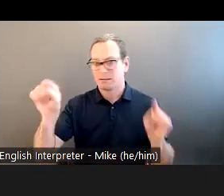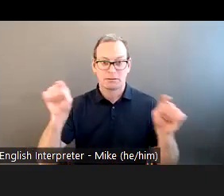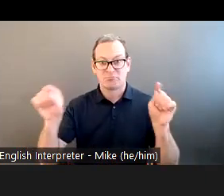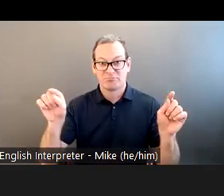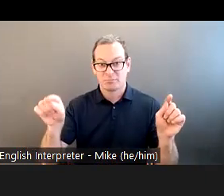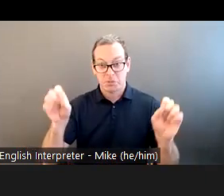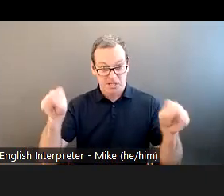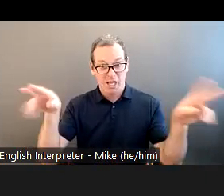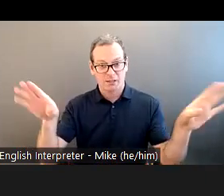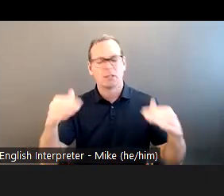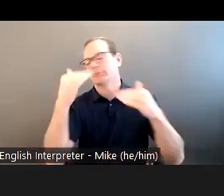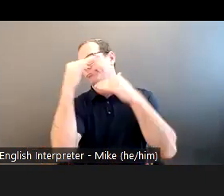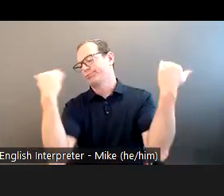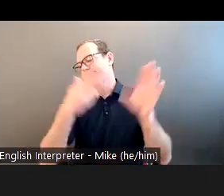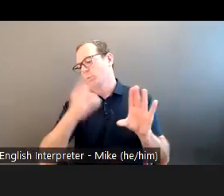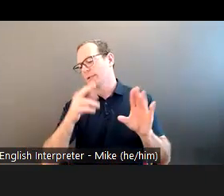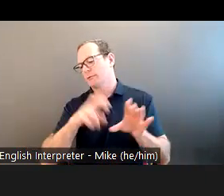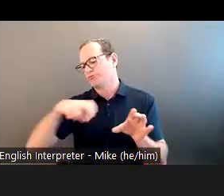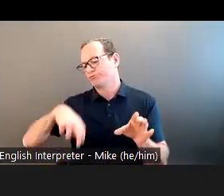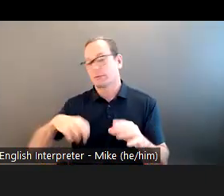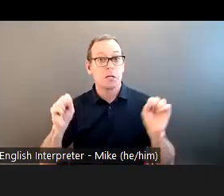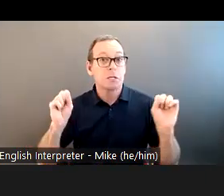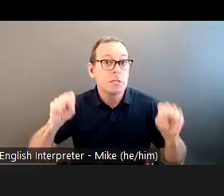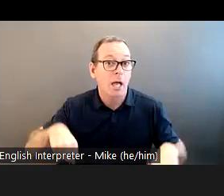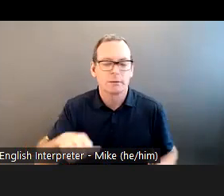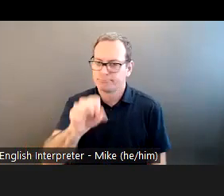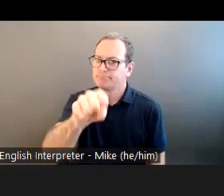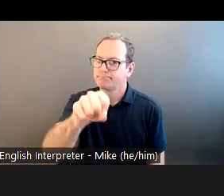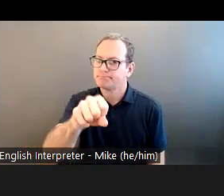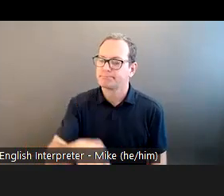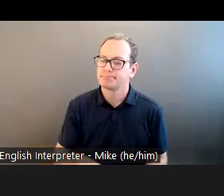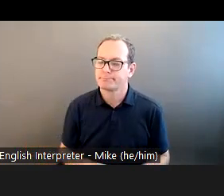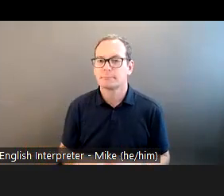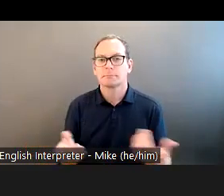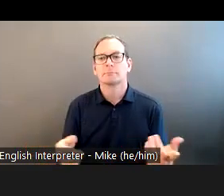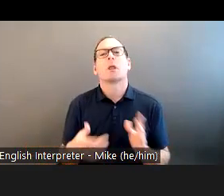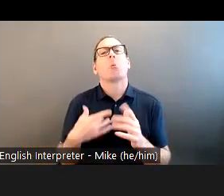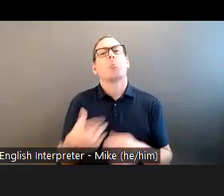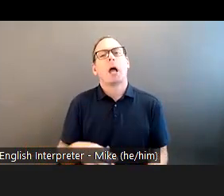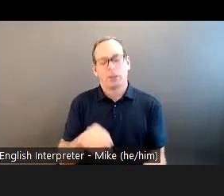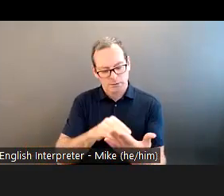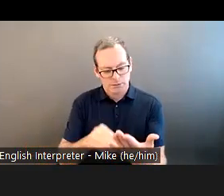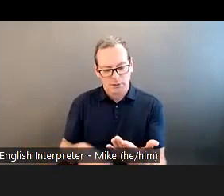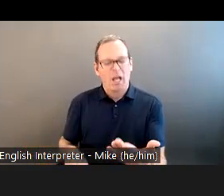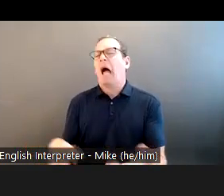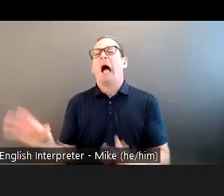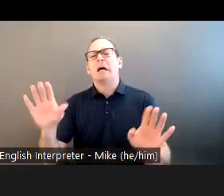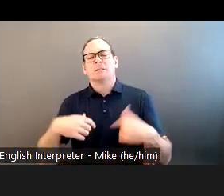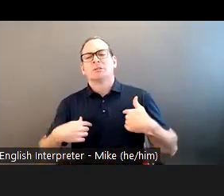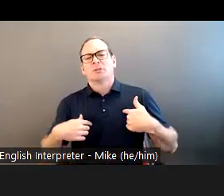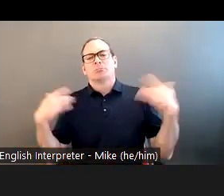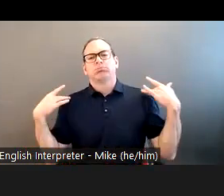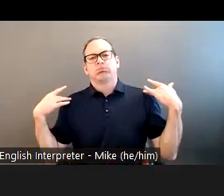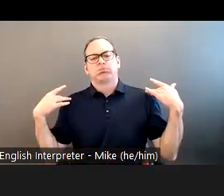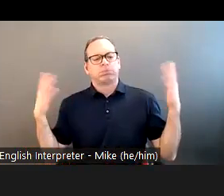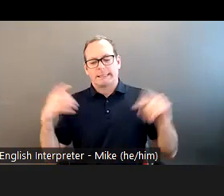the role. So the second you need a decision maker, they could just say, I'm not going to do it, usually with a piece of paper, right, that they've signed and dated